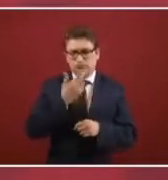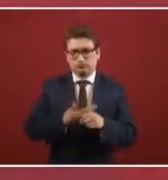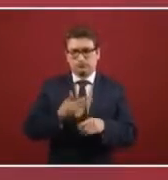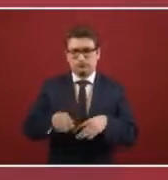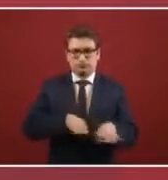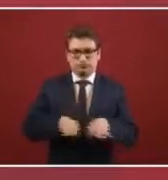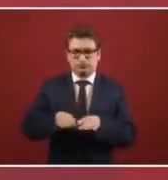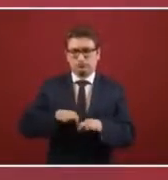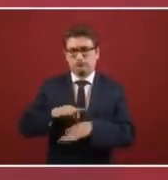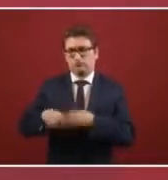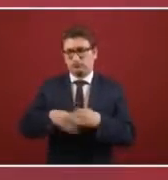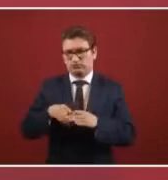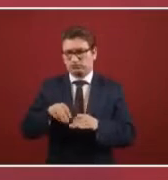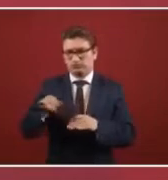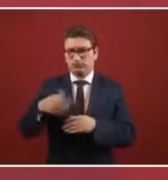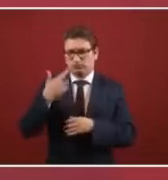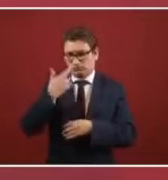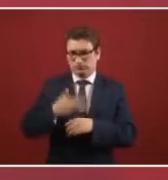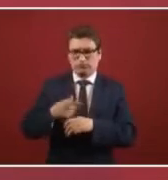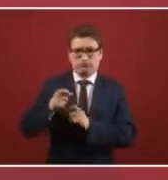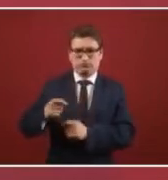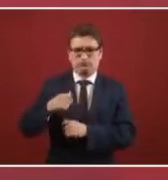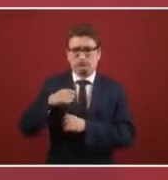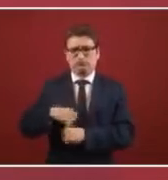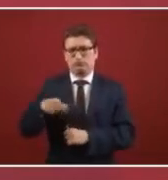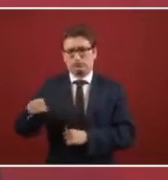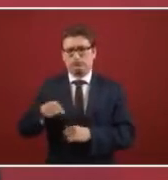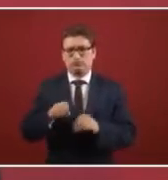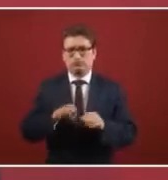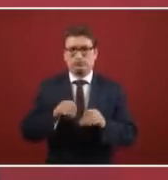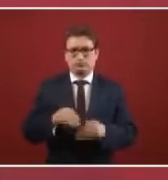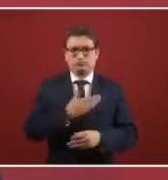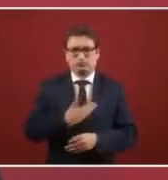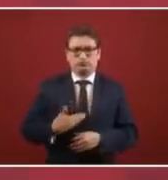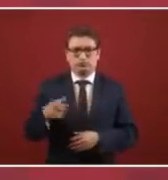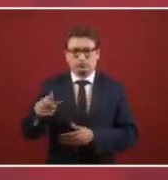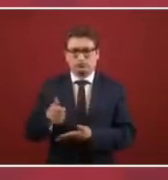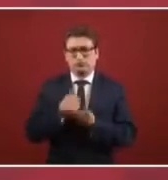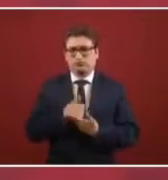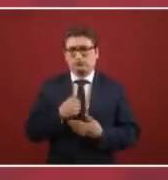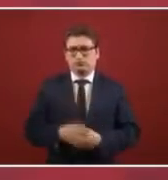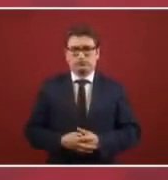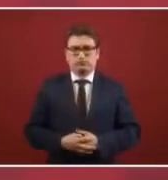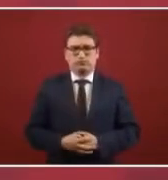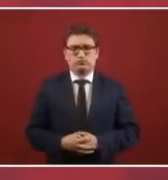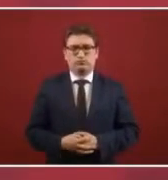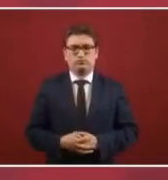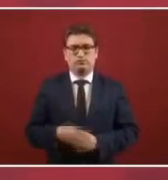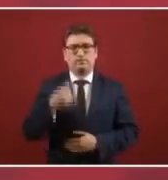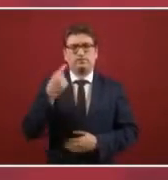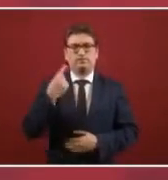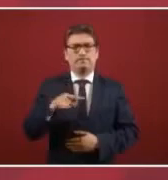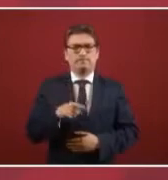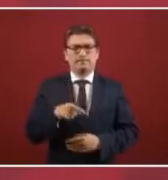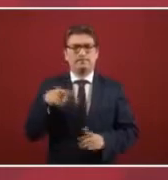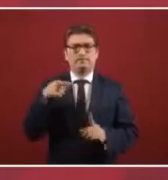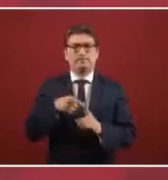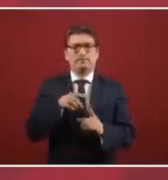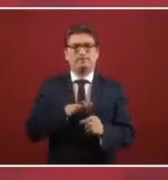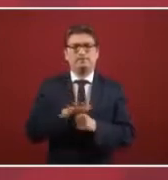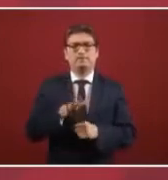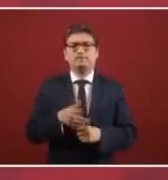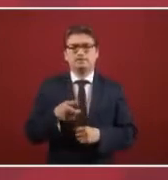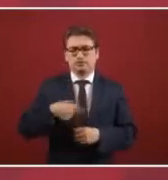Health, a Work, el encargado de la oficina de and the presidencia Office of Presidency to help me para que in con order to,